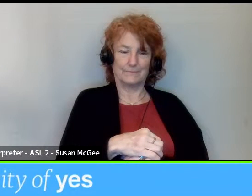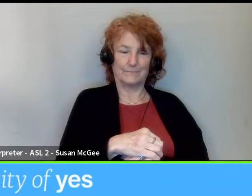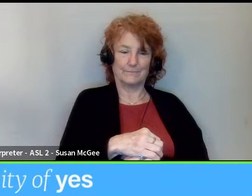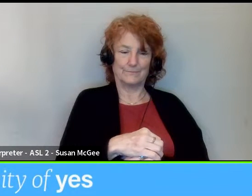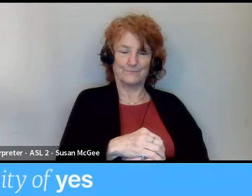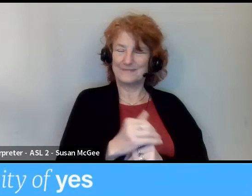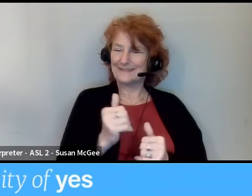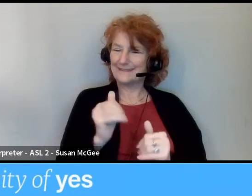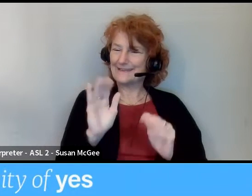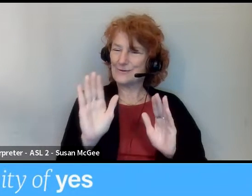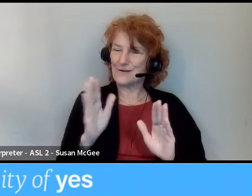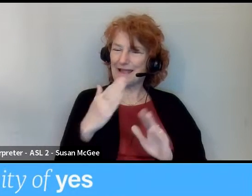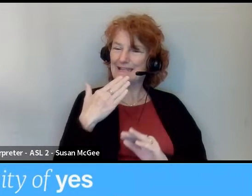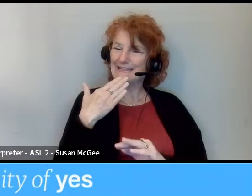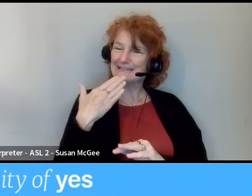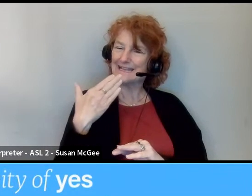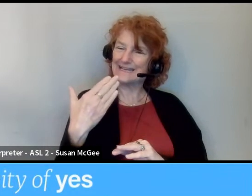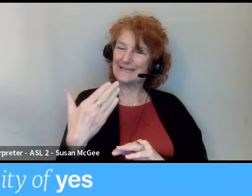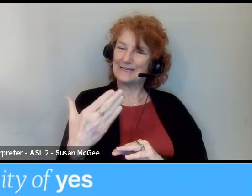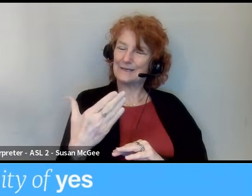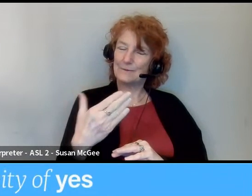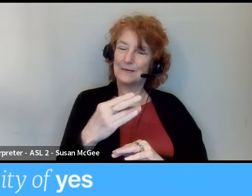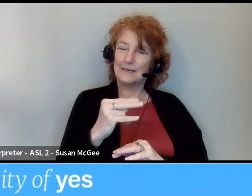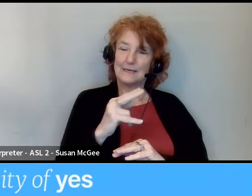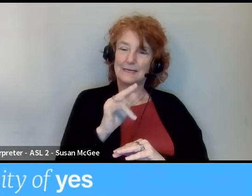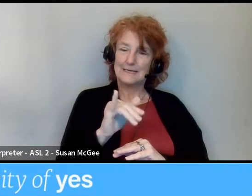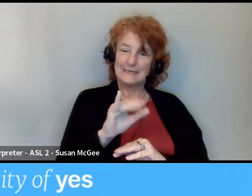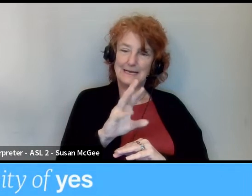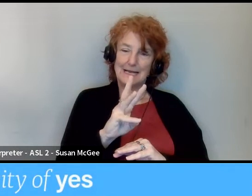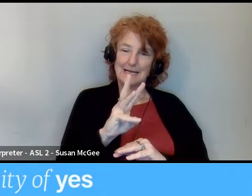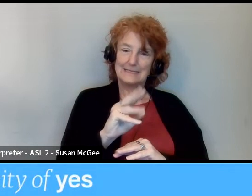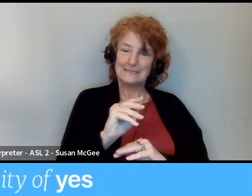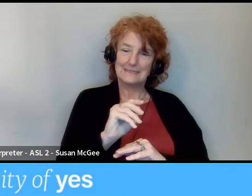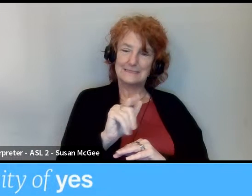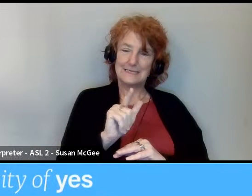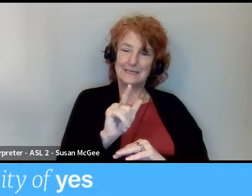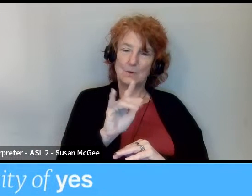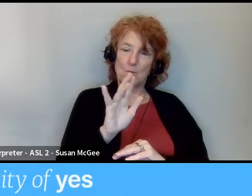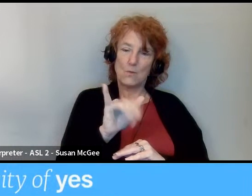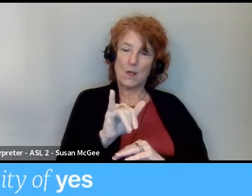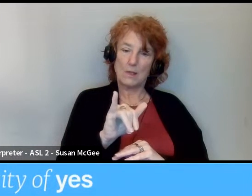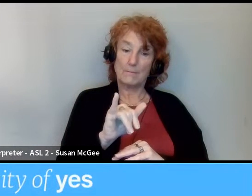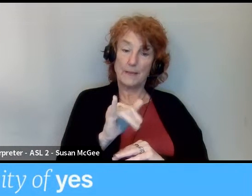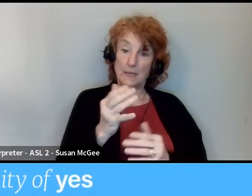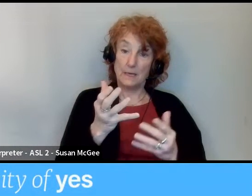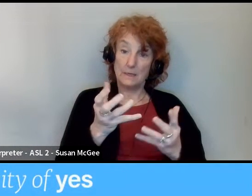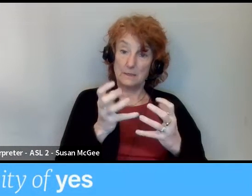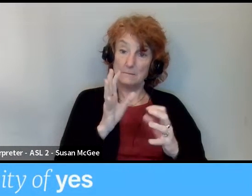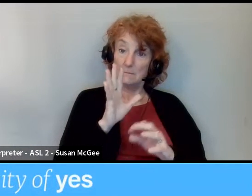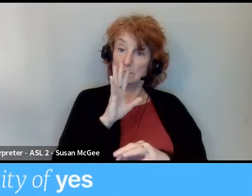Great, thank you. Nancy Walby, you want to come off mic?